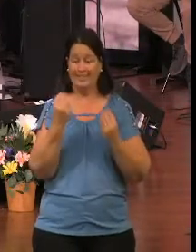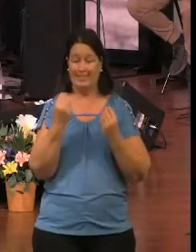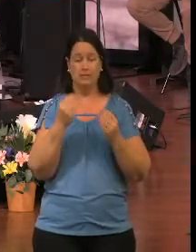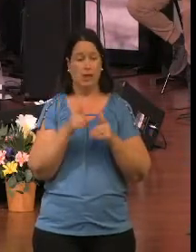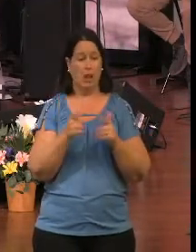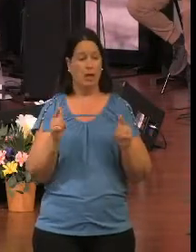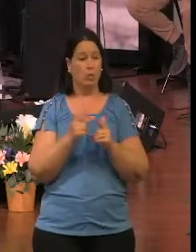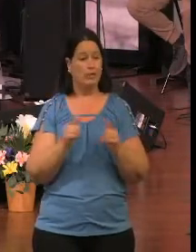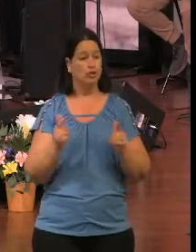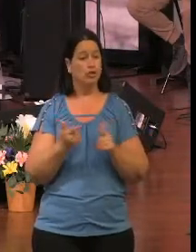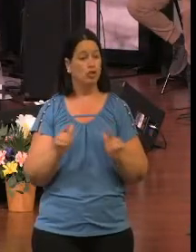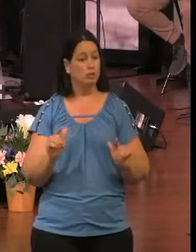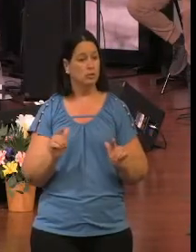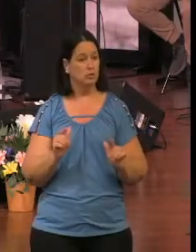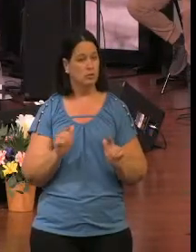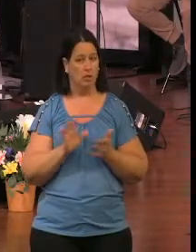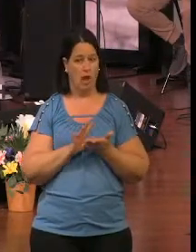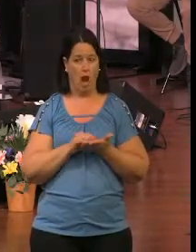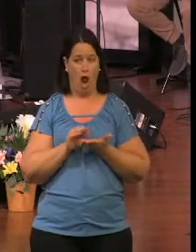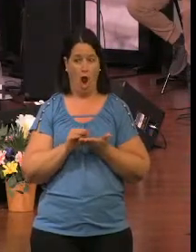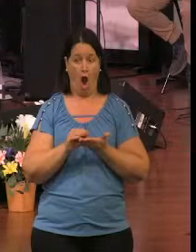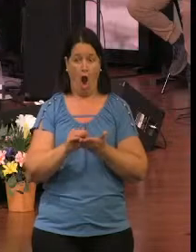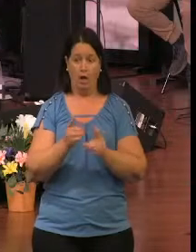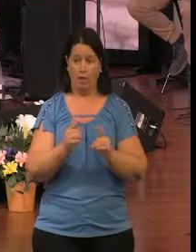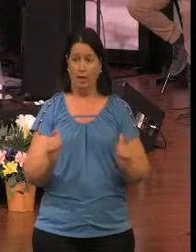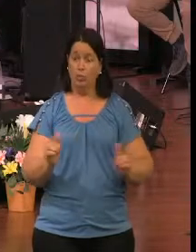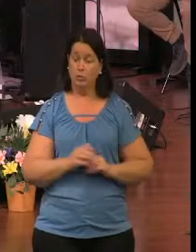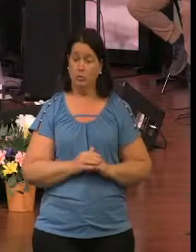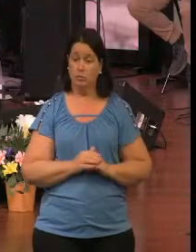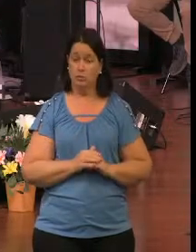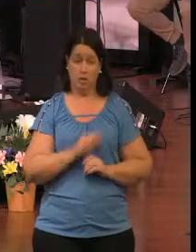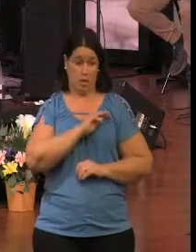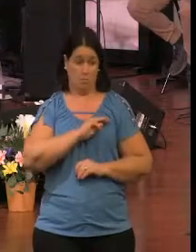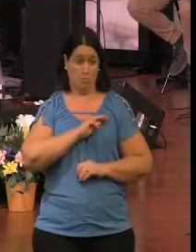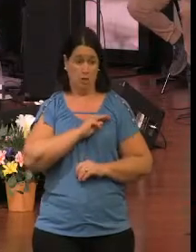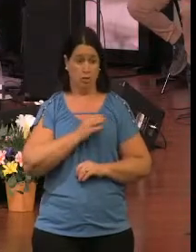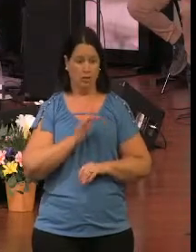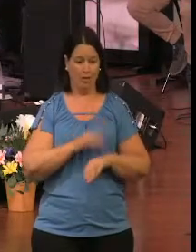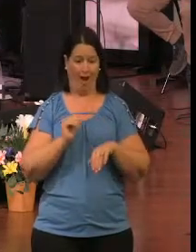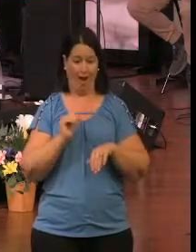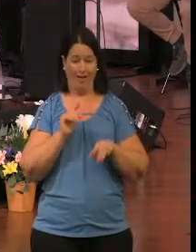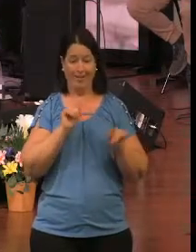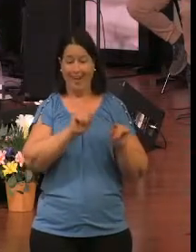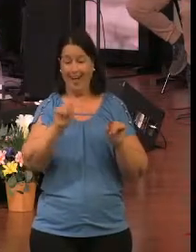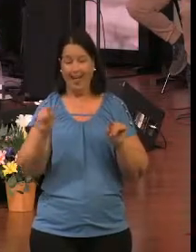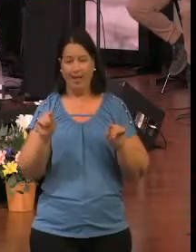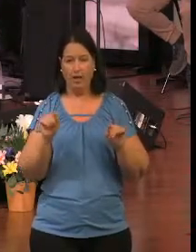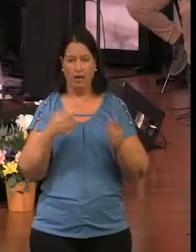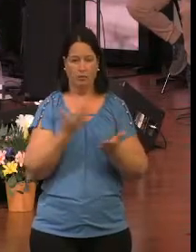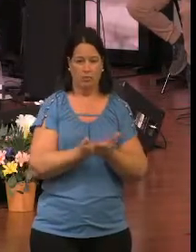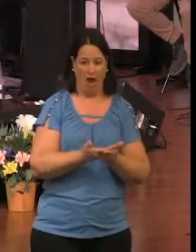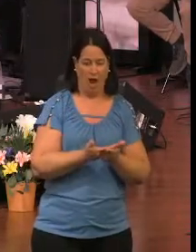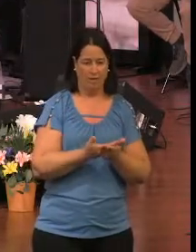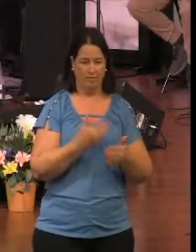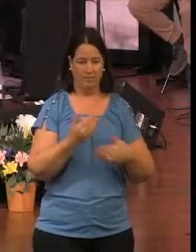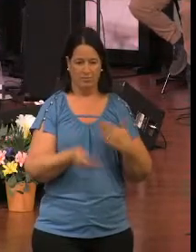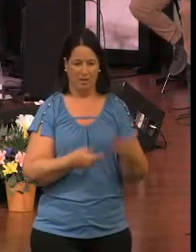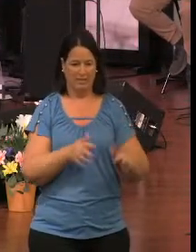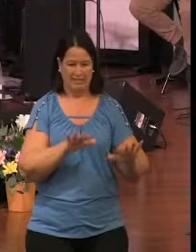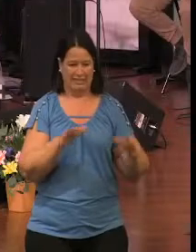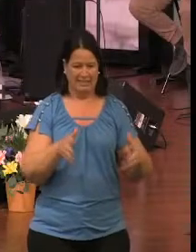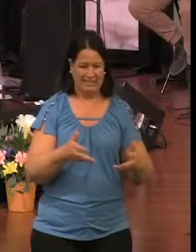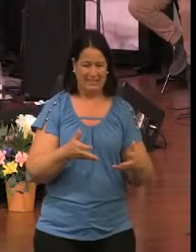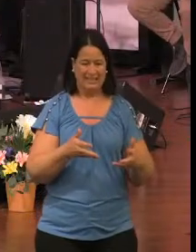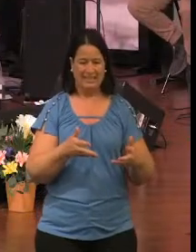in case you didn't know, when a missionary is called, oftentimes the missionary thinks, well, I'm going to go here, I'm going to go there. And then once you go through the process,